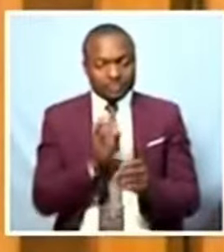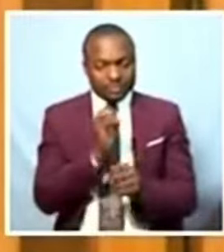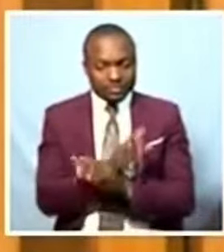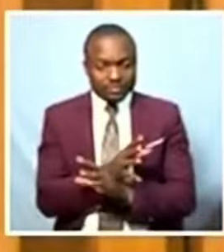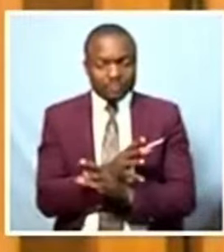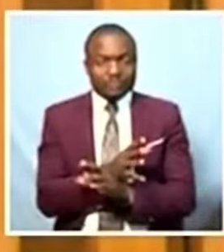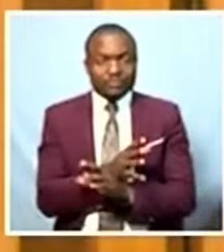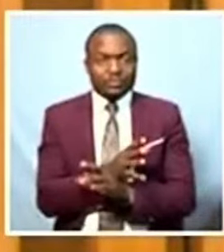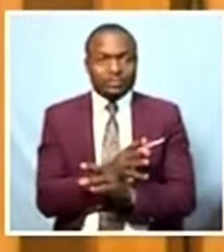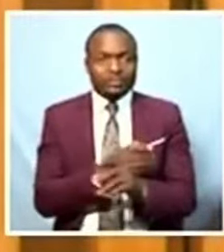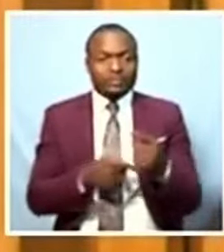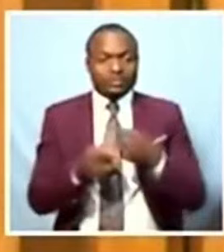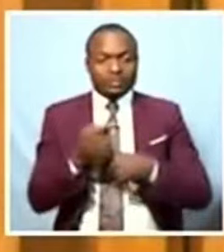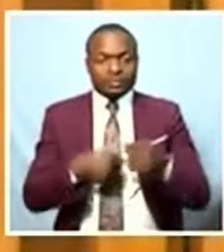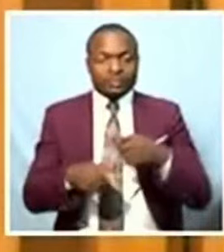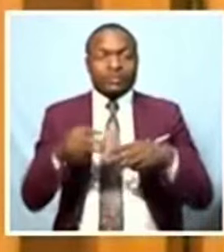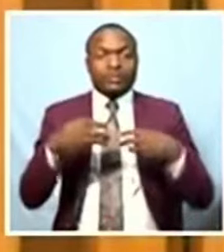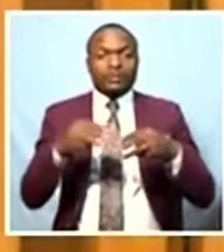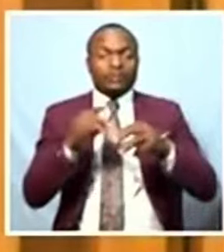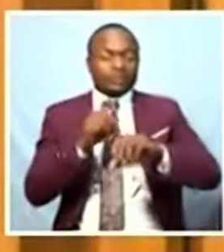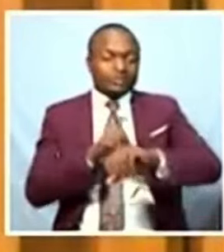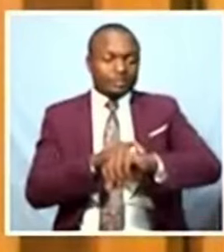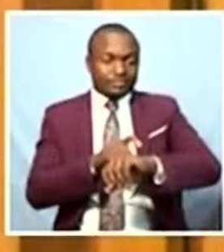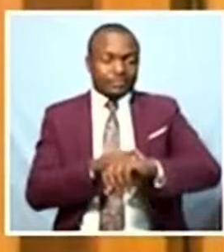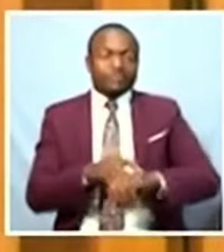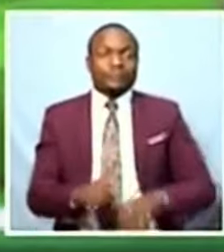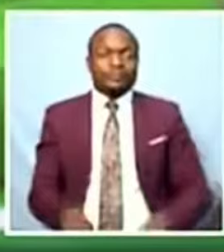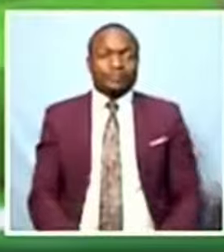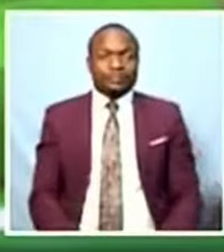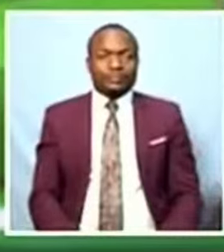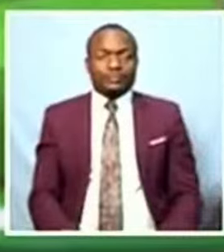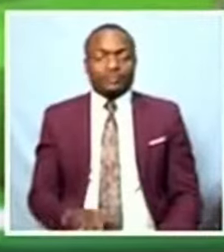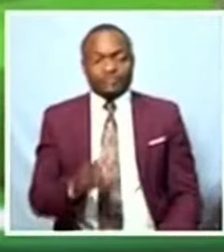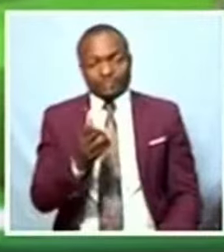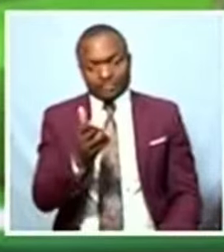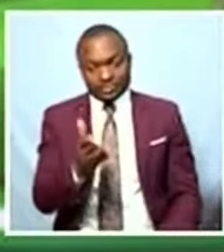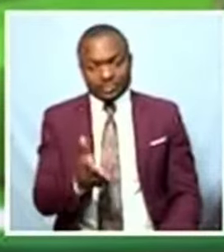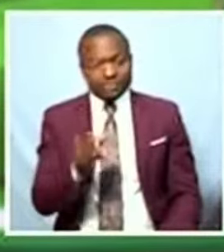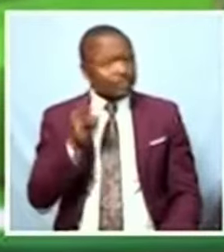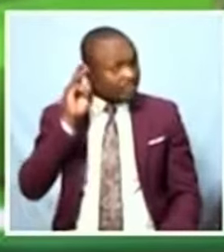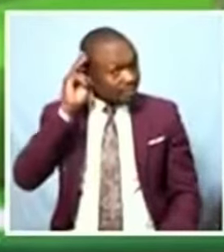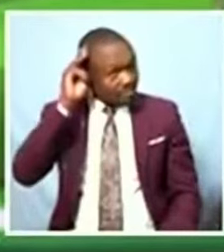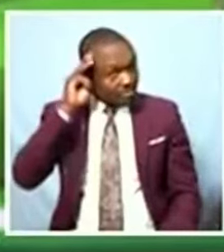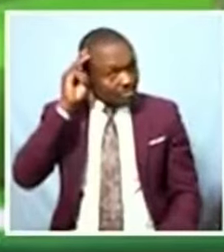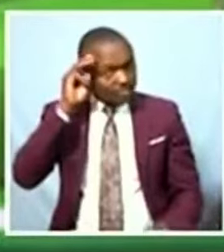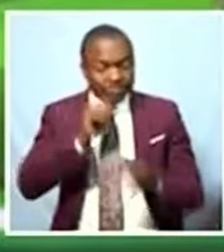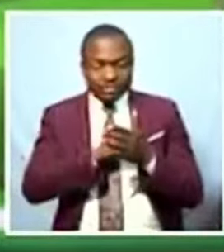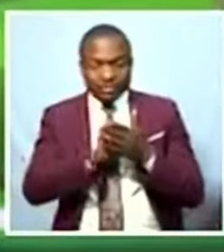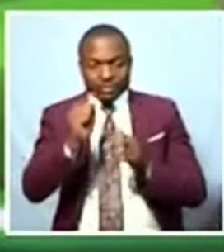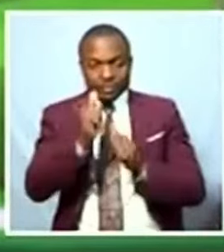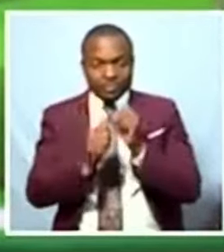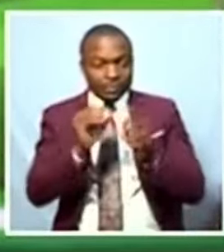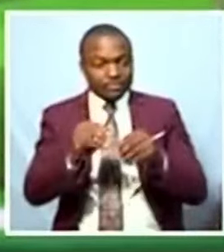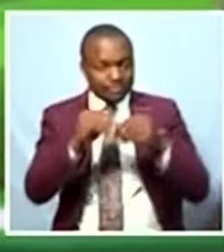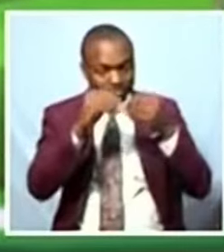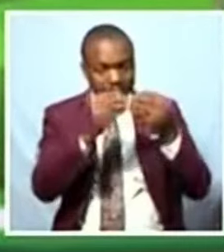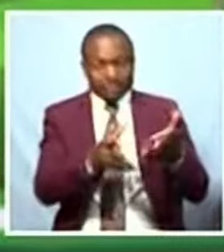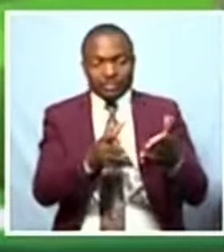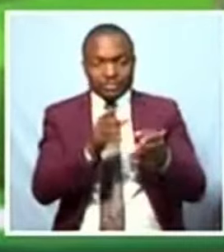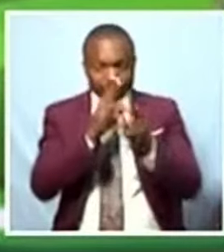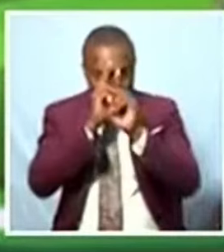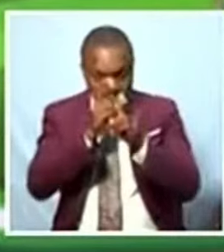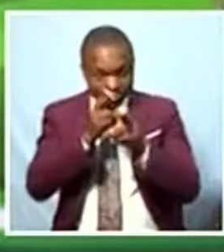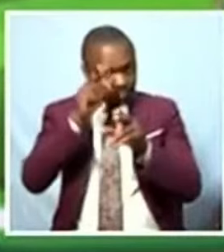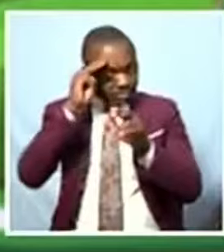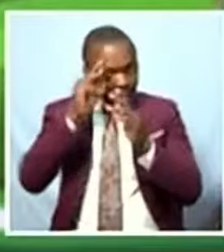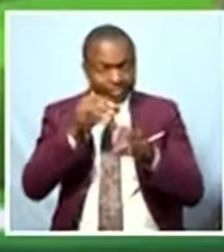the upcoming marketing season. Yes, indeed. So that was the ministerial statement which was delivered by Honorable Minister